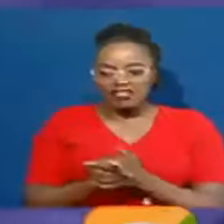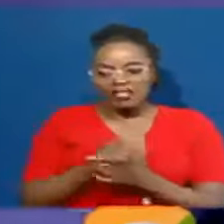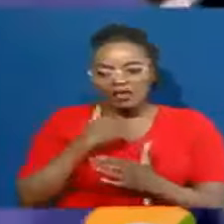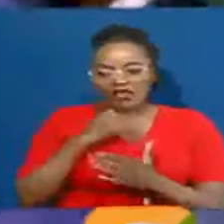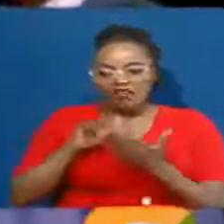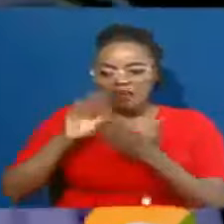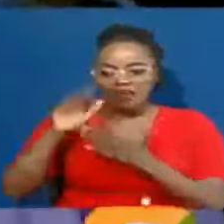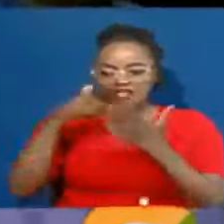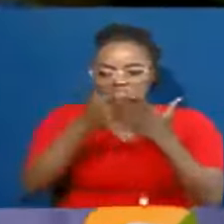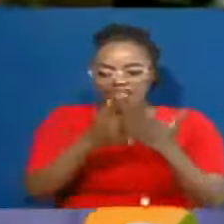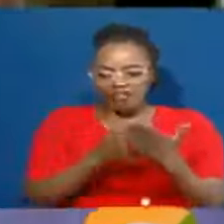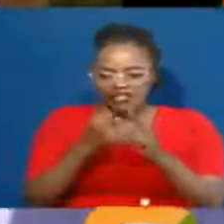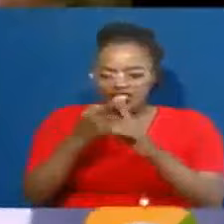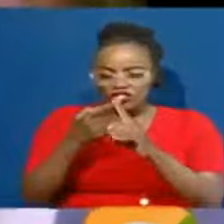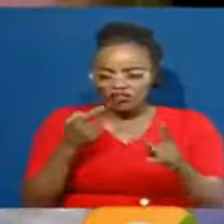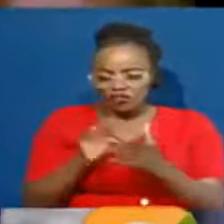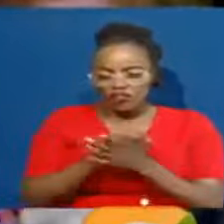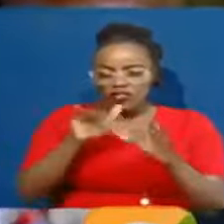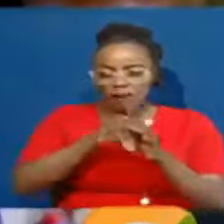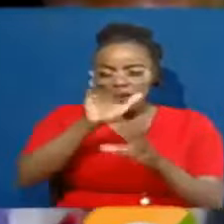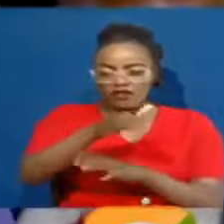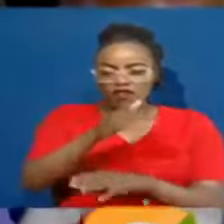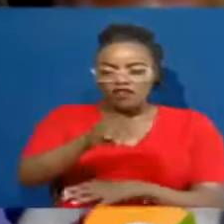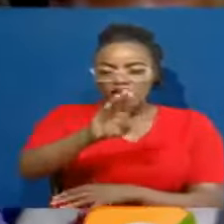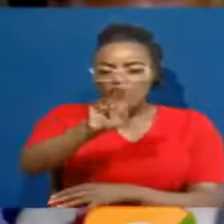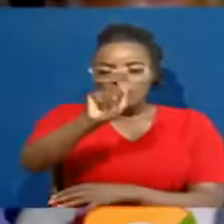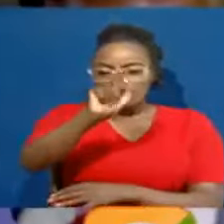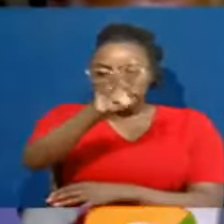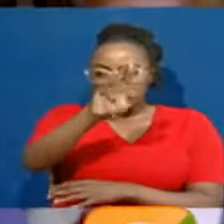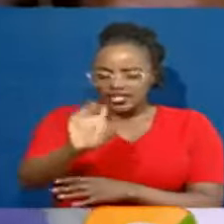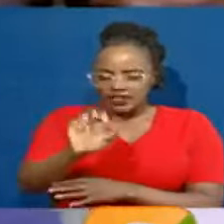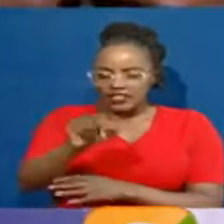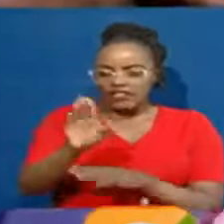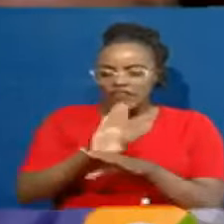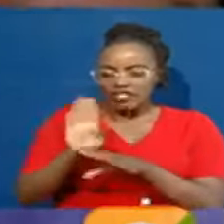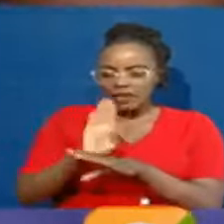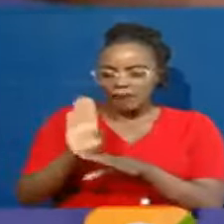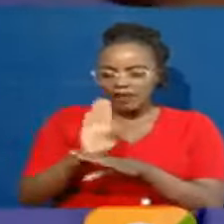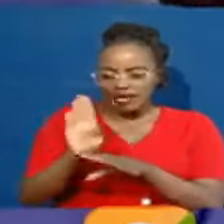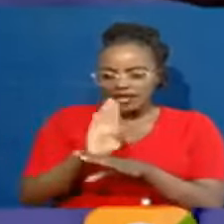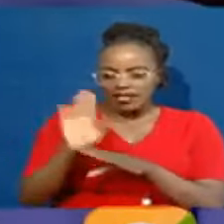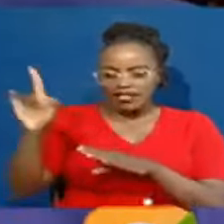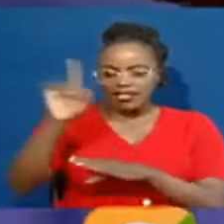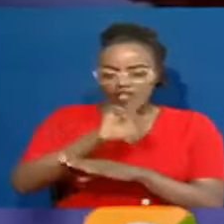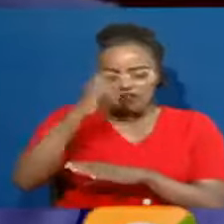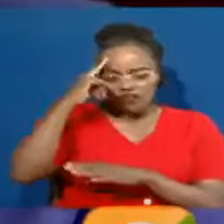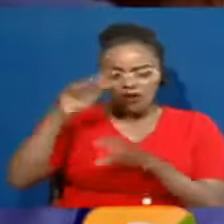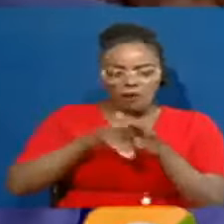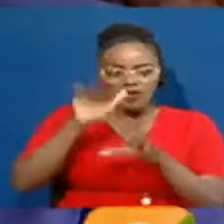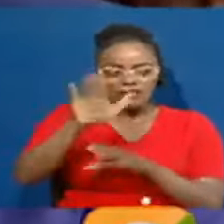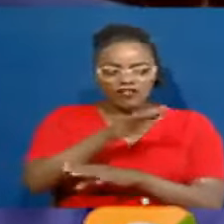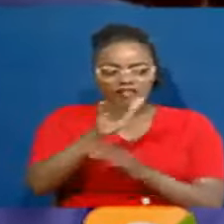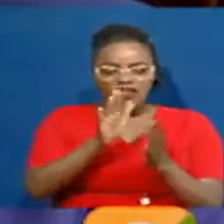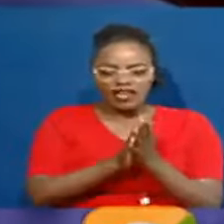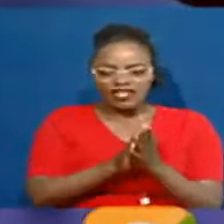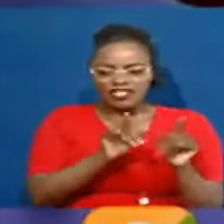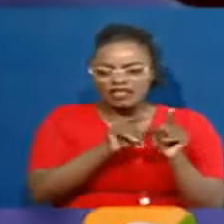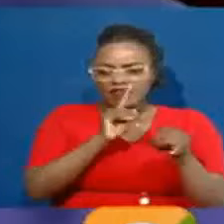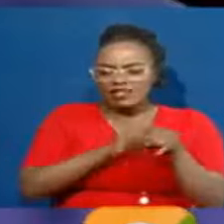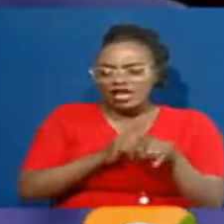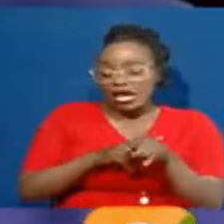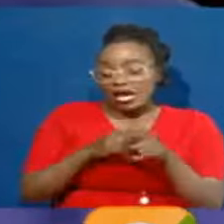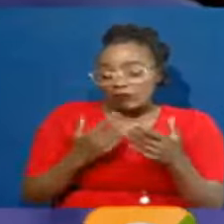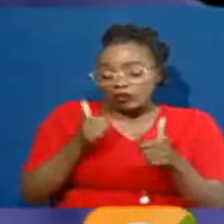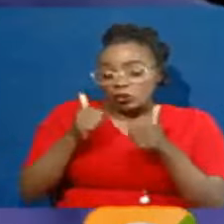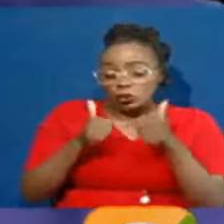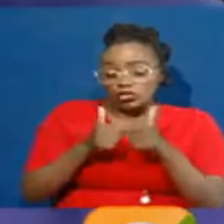more deliberations from a member of parliament for Butere. We've seen it's been a busy day for members of parliament, and an unprecedented day